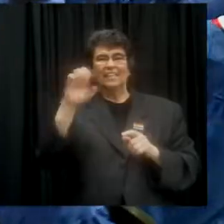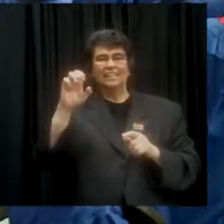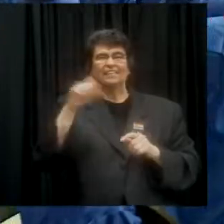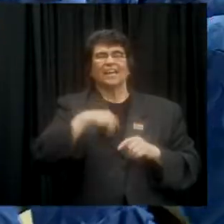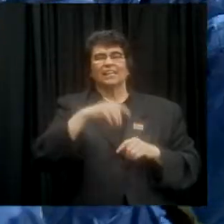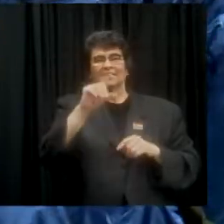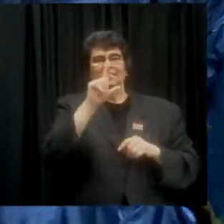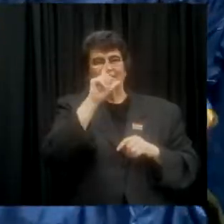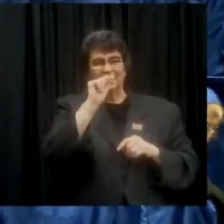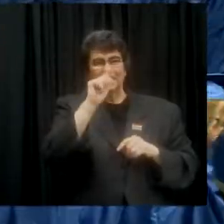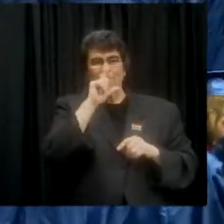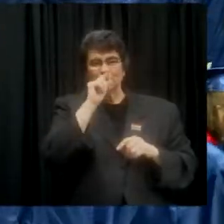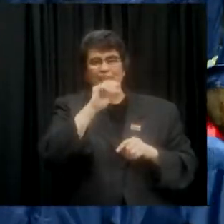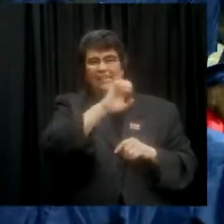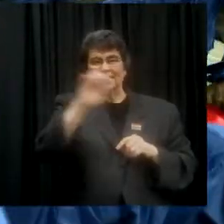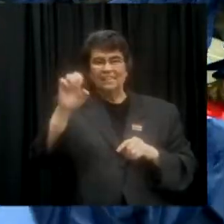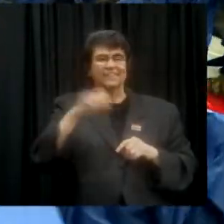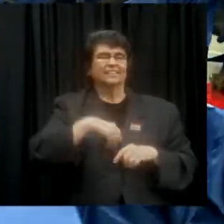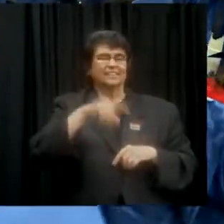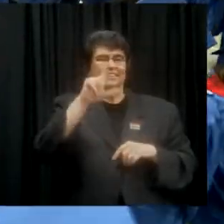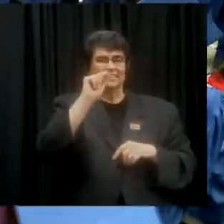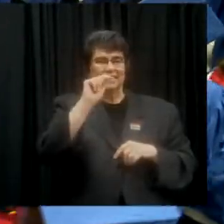Eastside! Eastside!